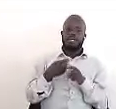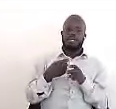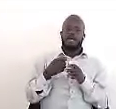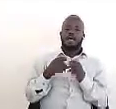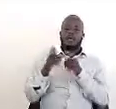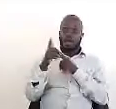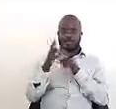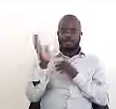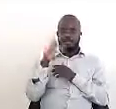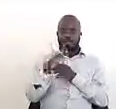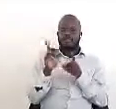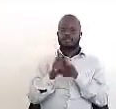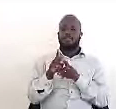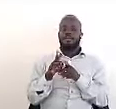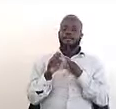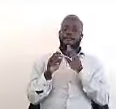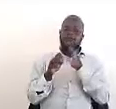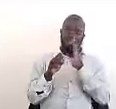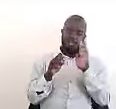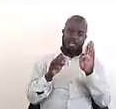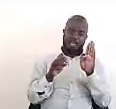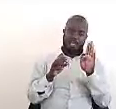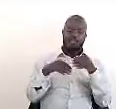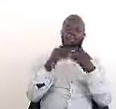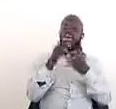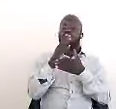cells fighting back and being produced.